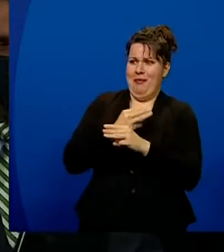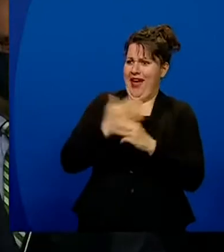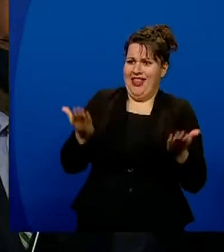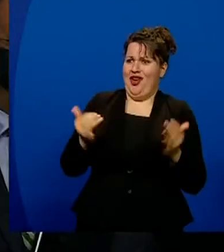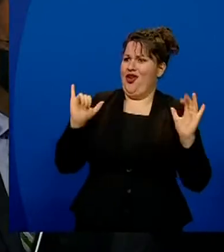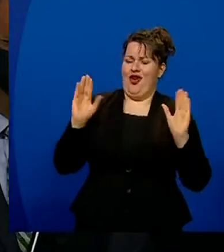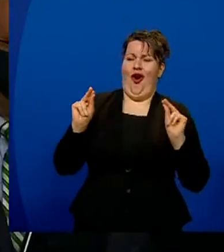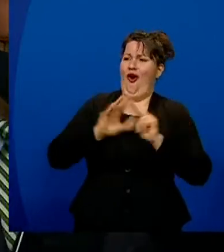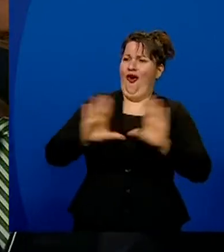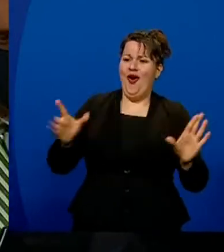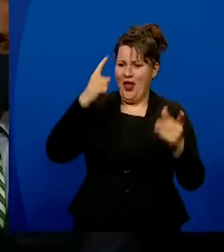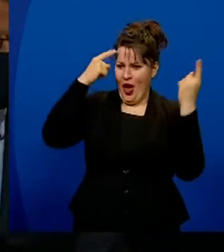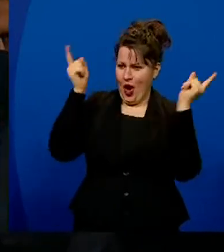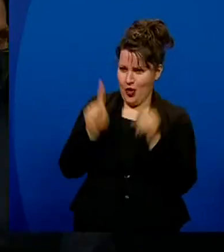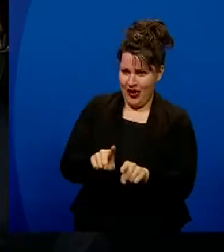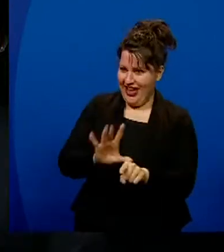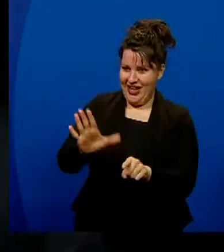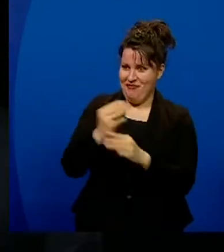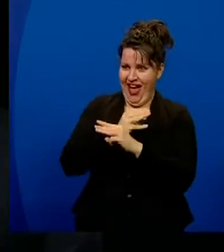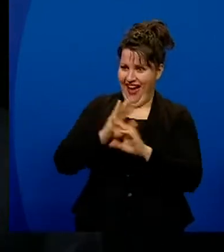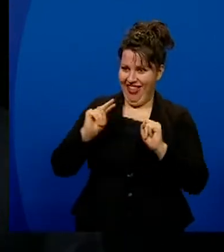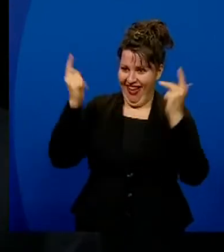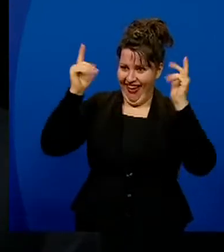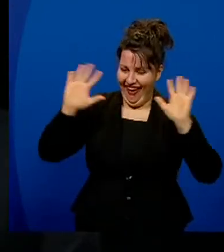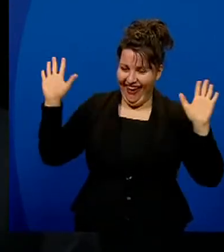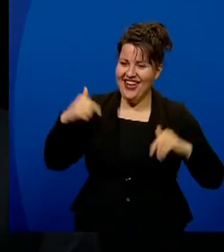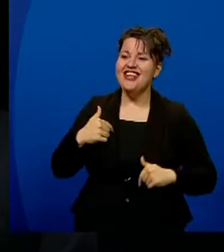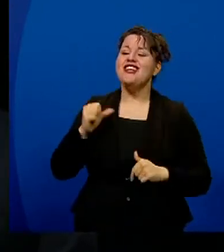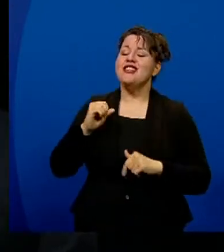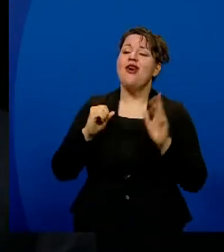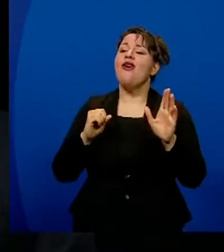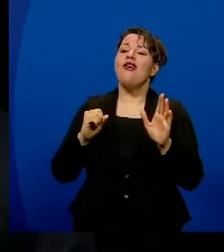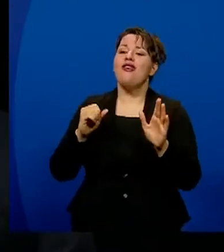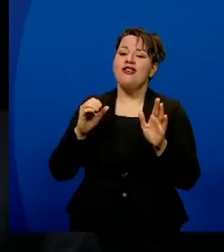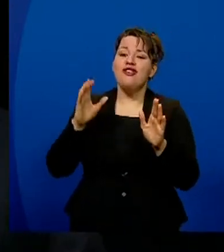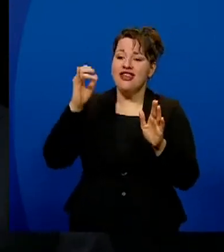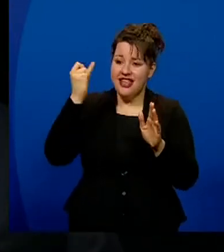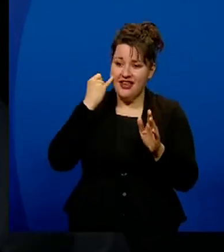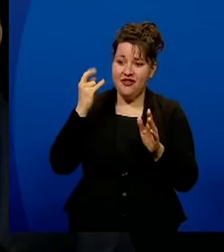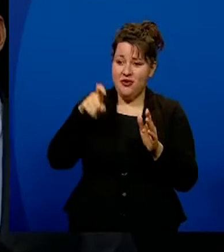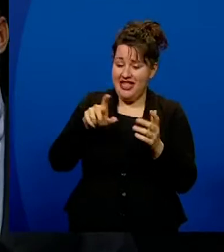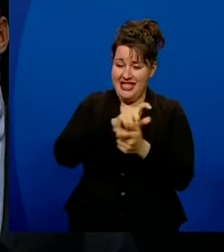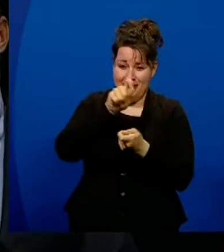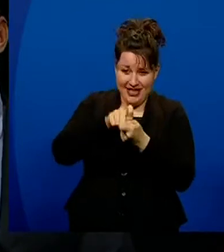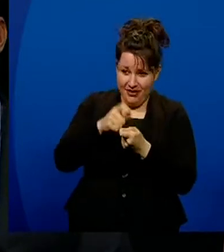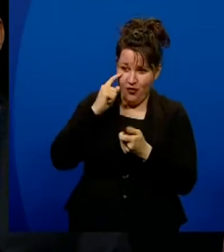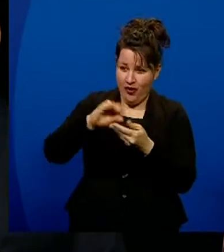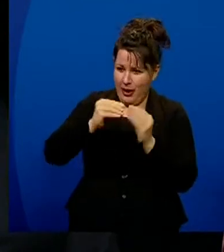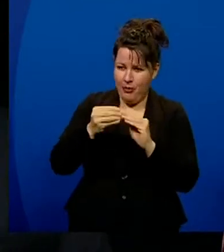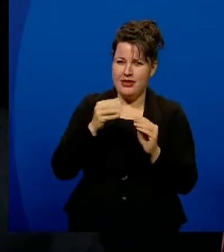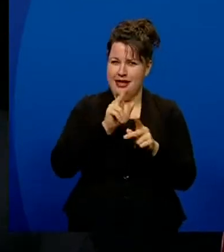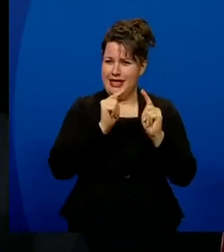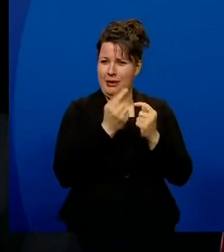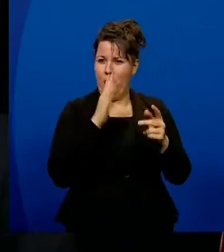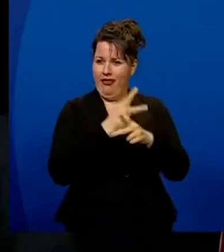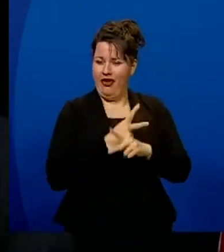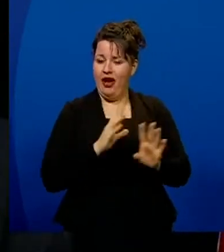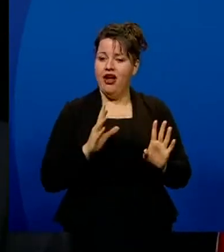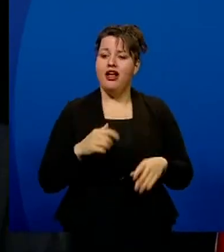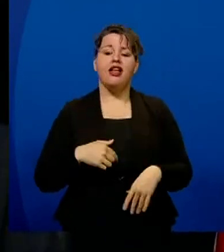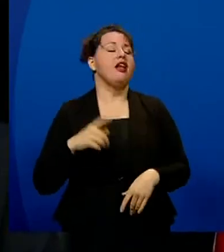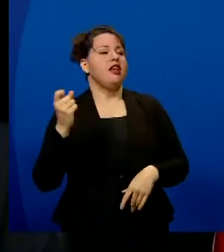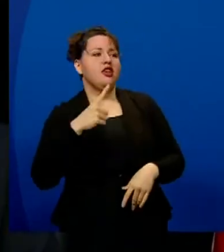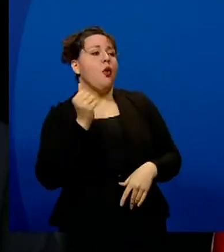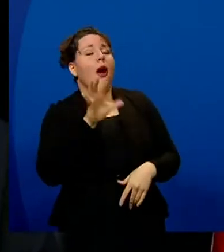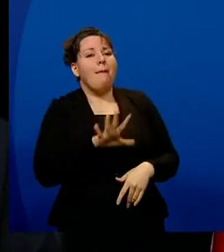let's both agree on that. We do. If you need some specifics on numbers, I'll make sure and have the team. No, I'm just, so we've been getting what,